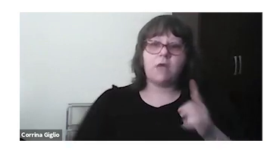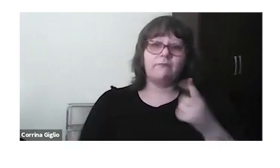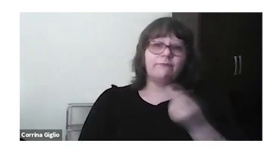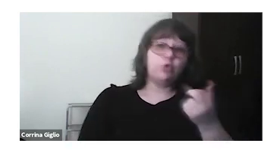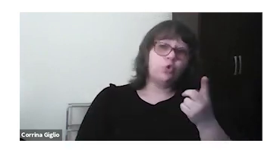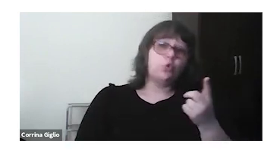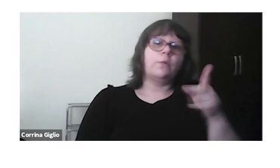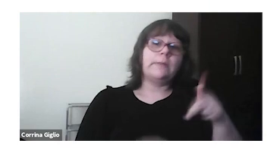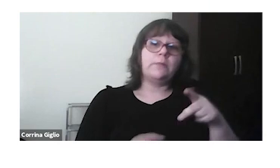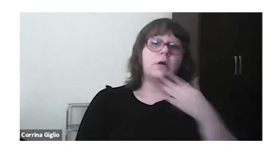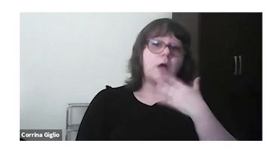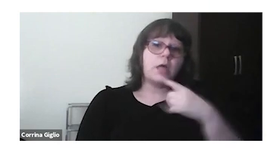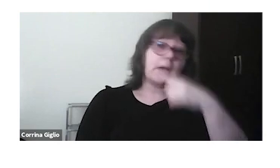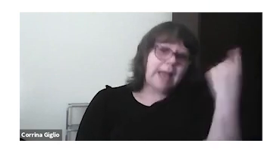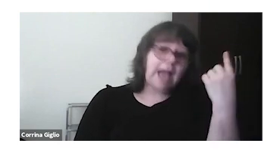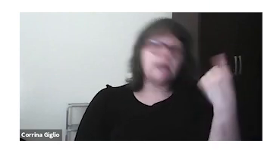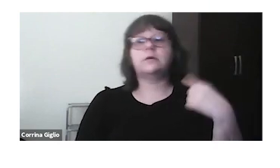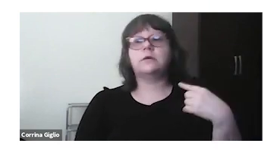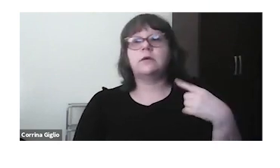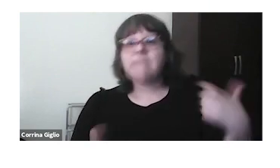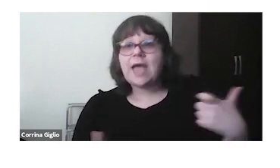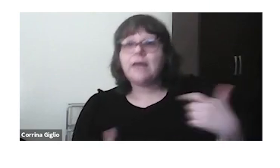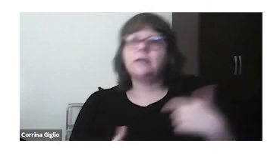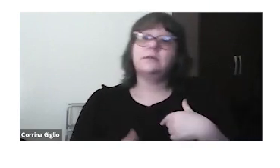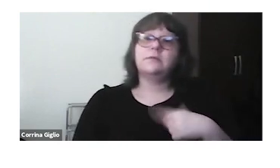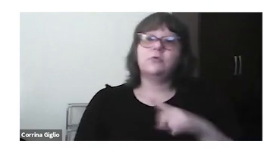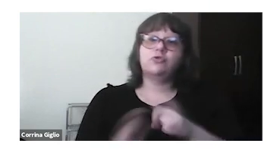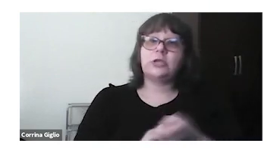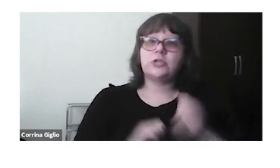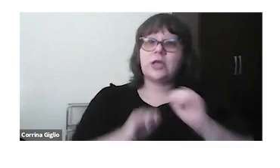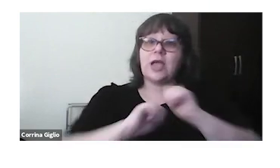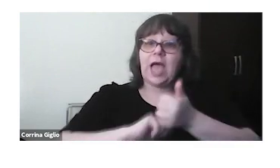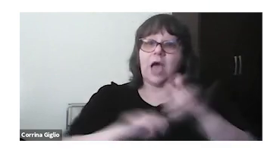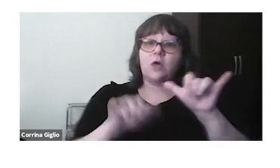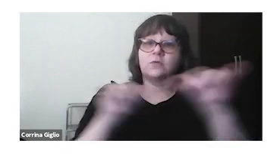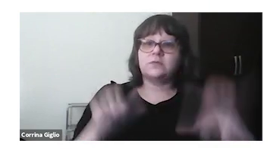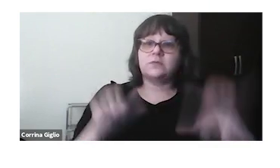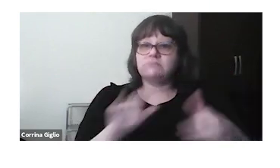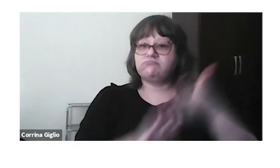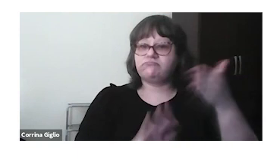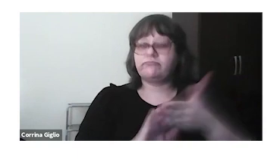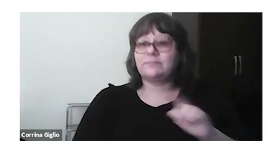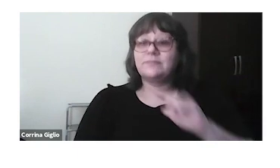Black models or one or two fat models without actually changing how the company is run.